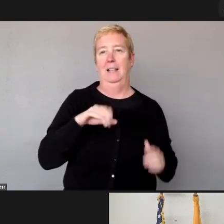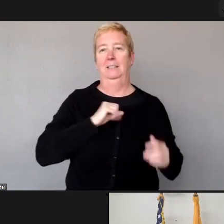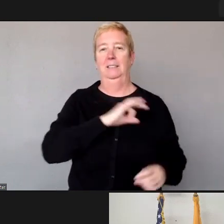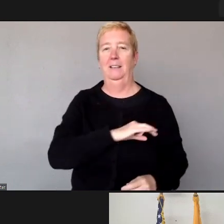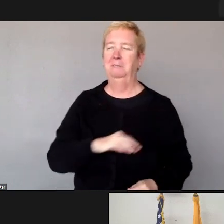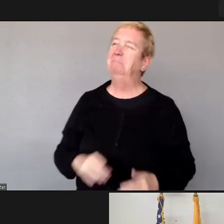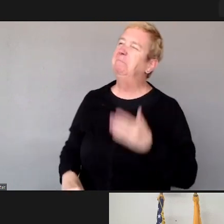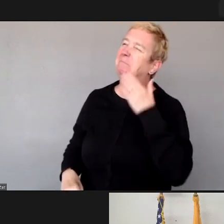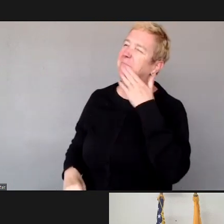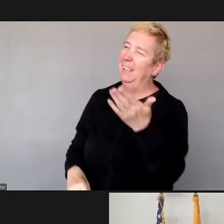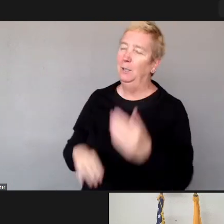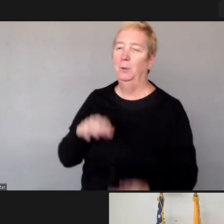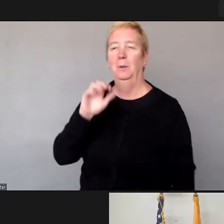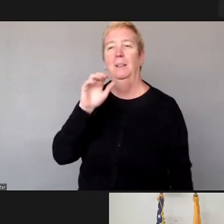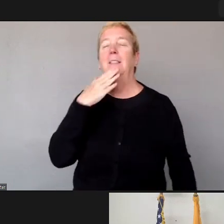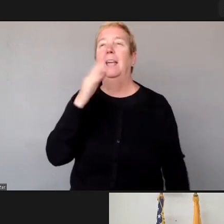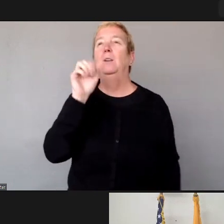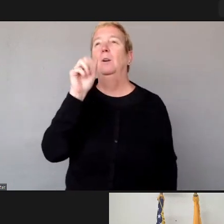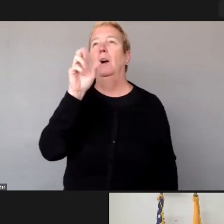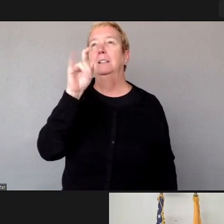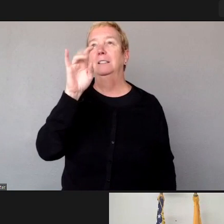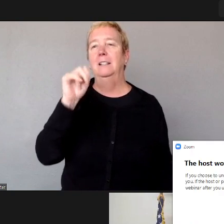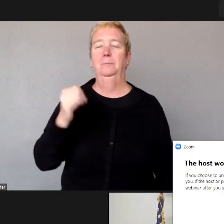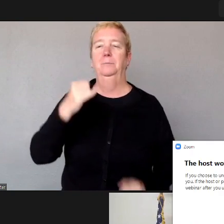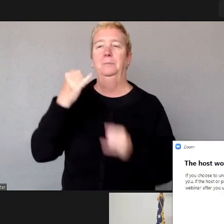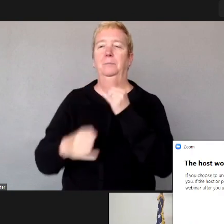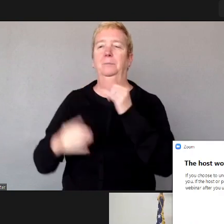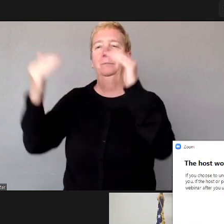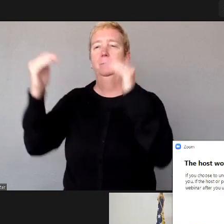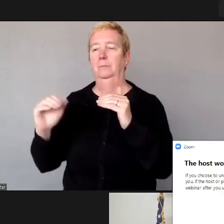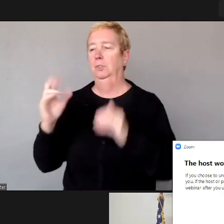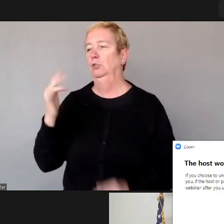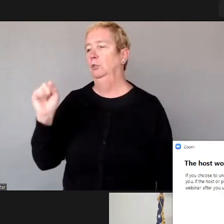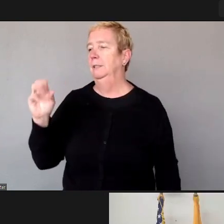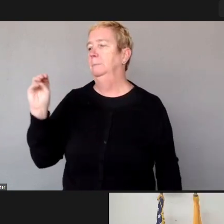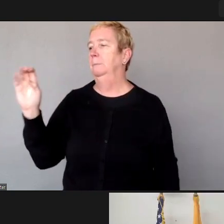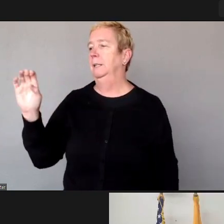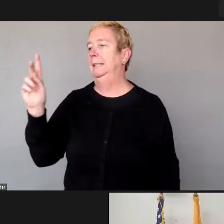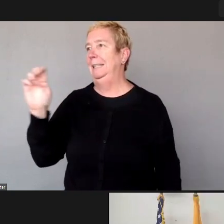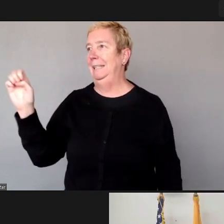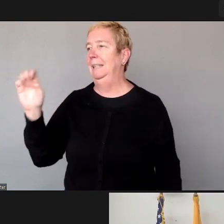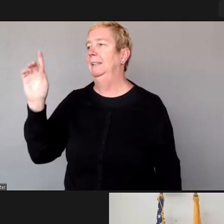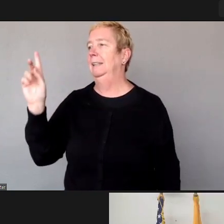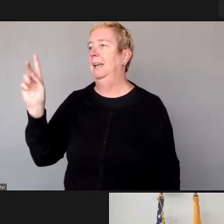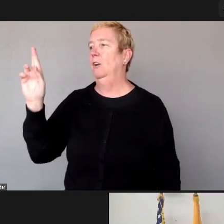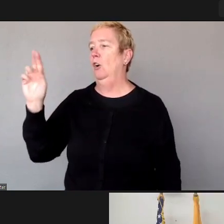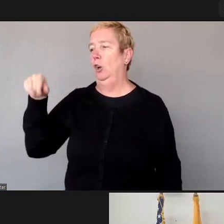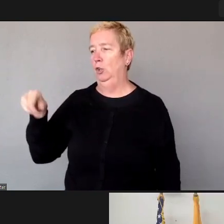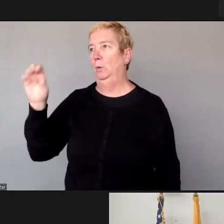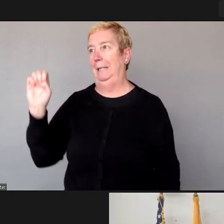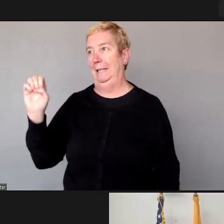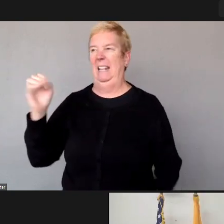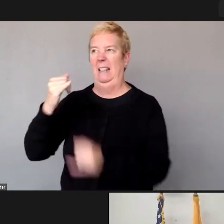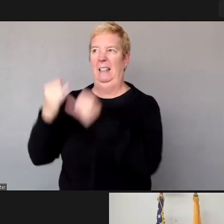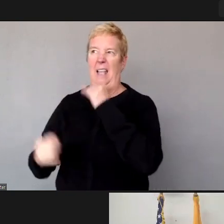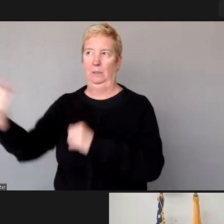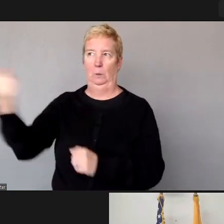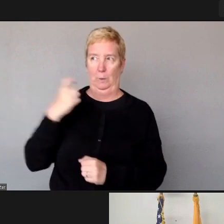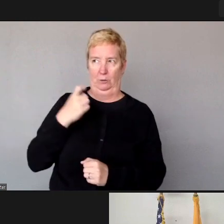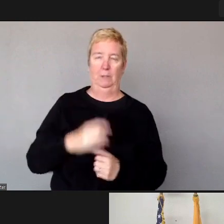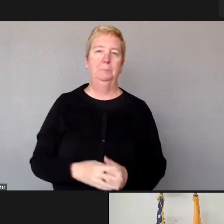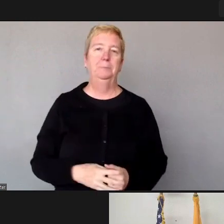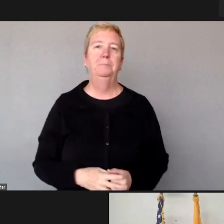you, Austin. We're going to go to Chris McKee with KRQE News, and we'll close with Chris McKee. You